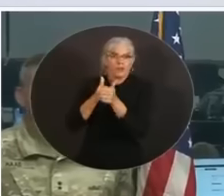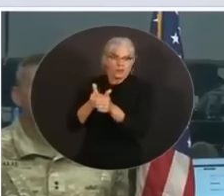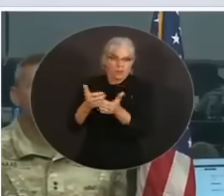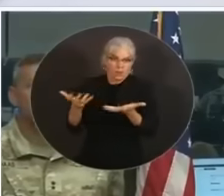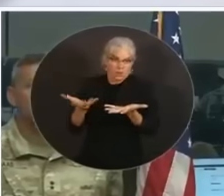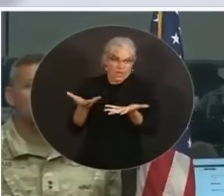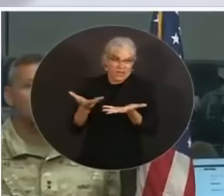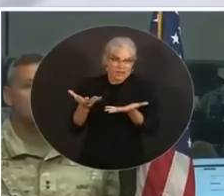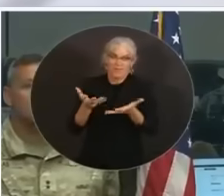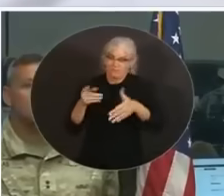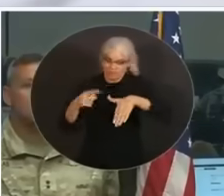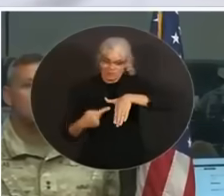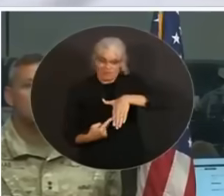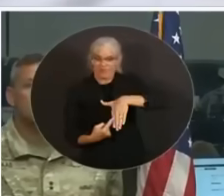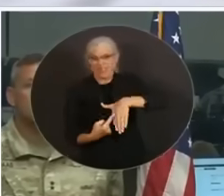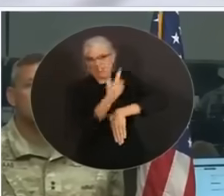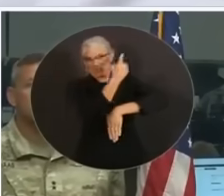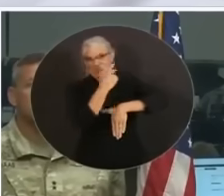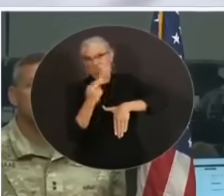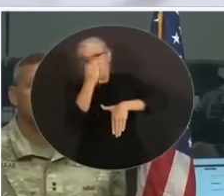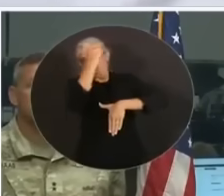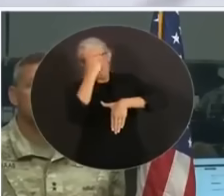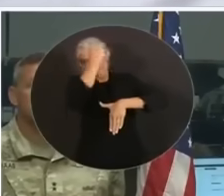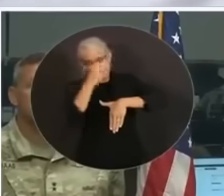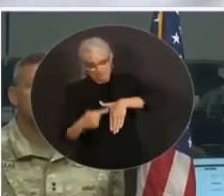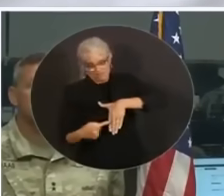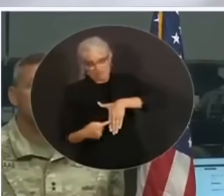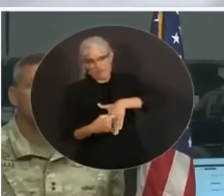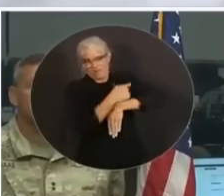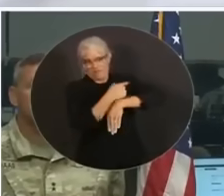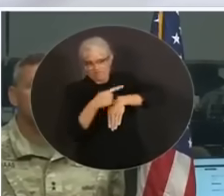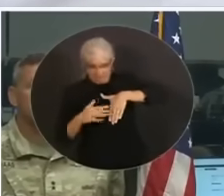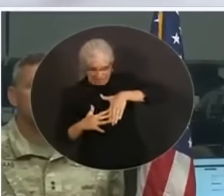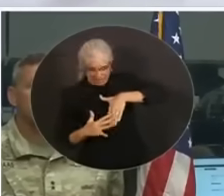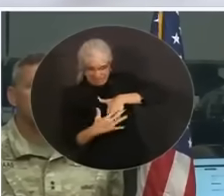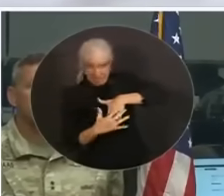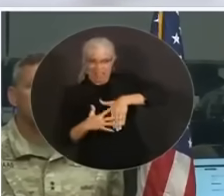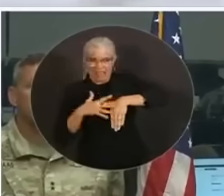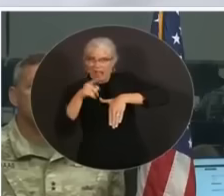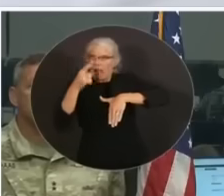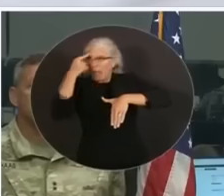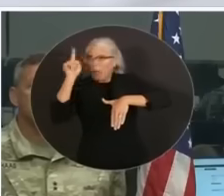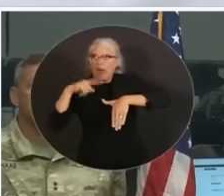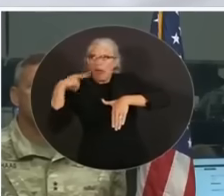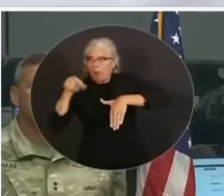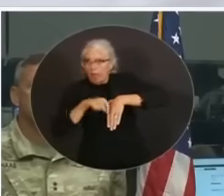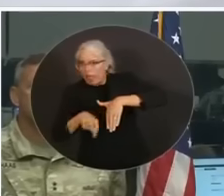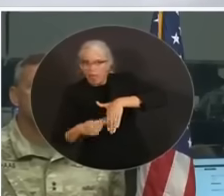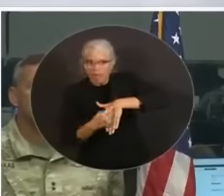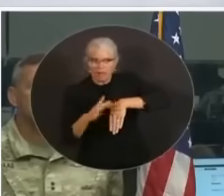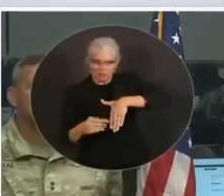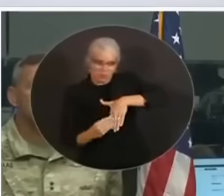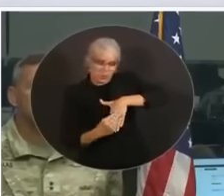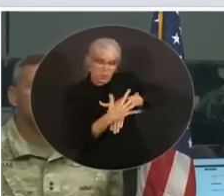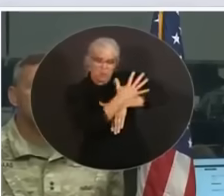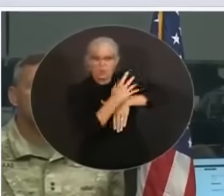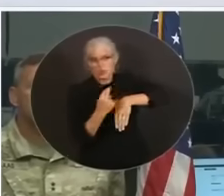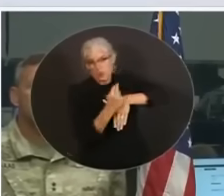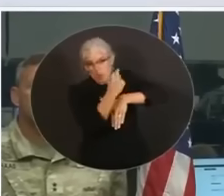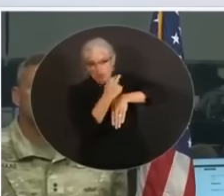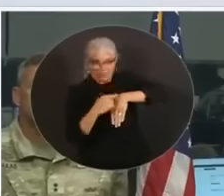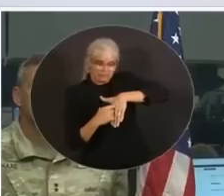to go north if you're in Central Florida, because the way the storm looks, it looks like it's going to have more of an impact on Central and Southern